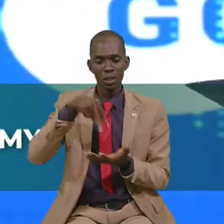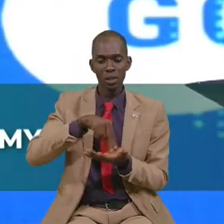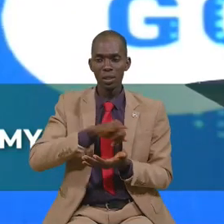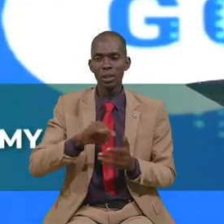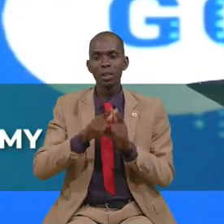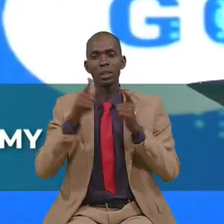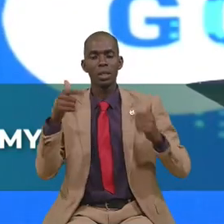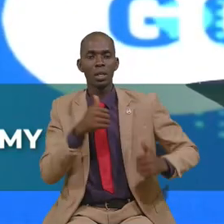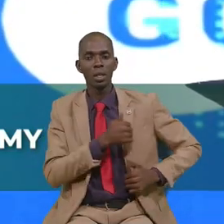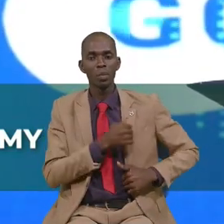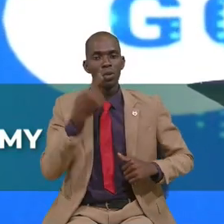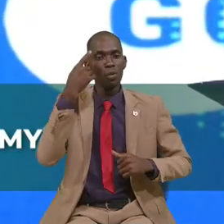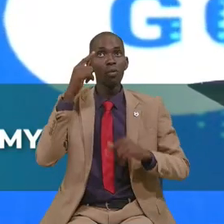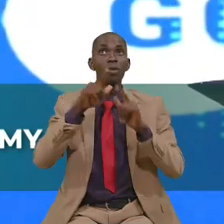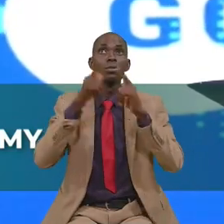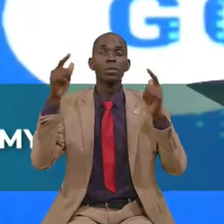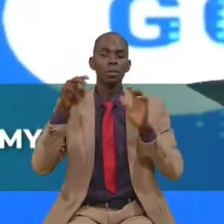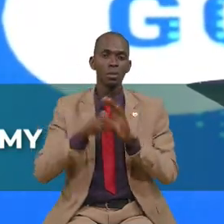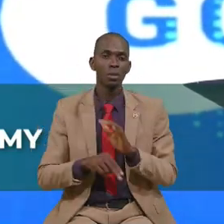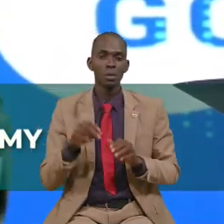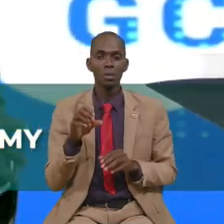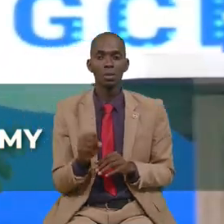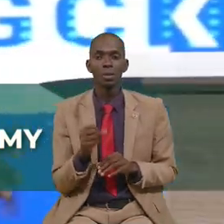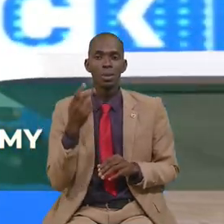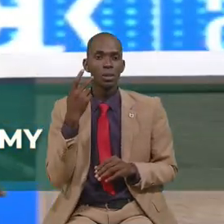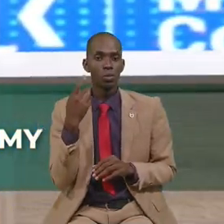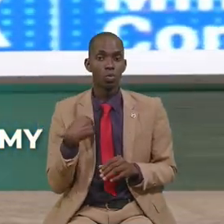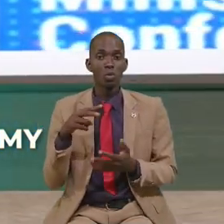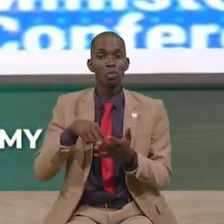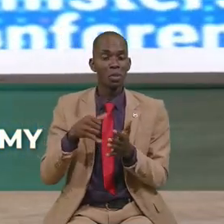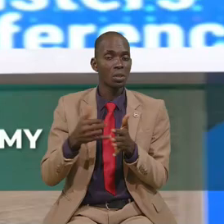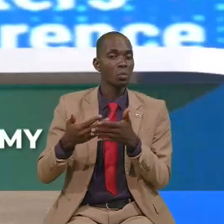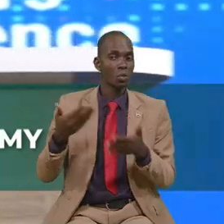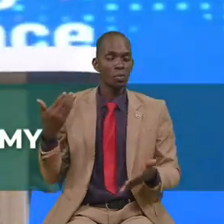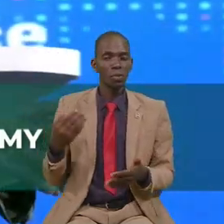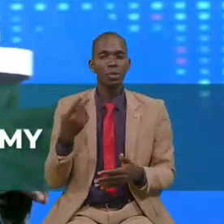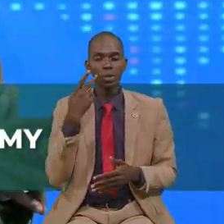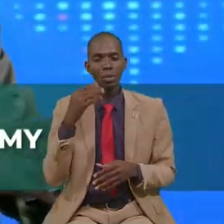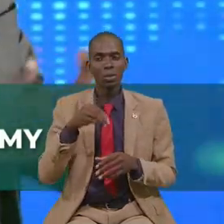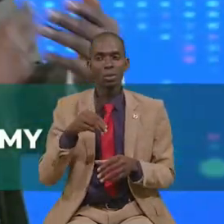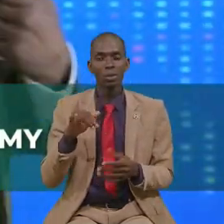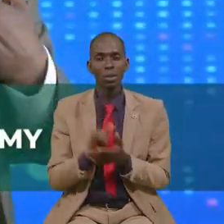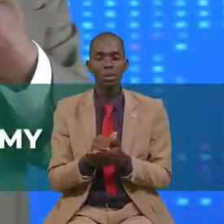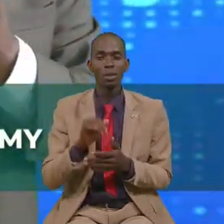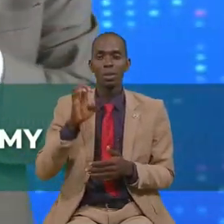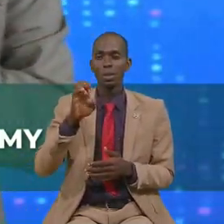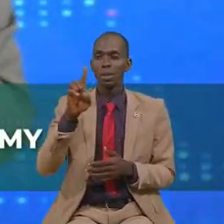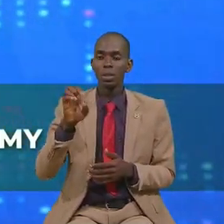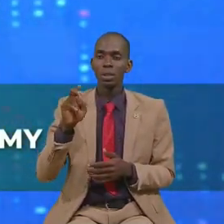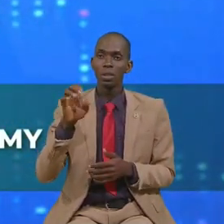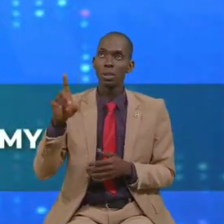army for exploits. We're ready to ready. So Ezekiel prophesied, so